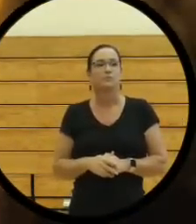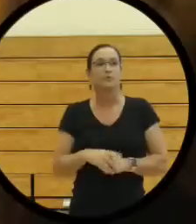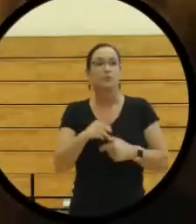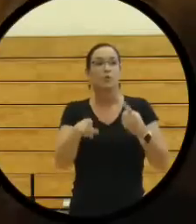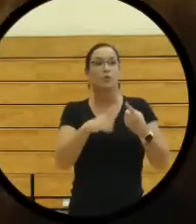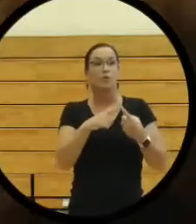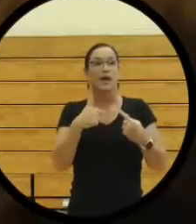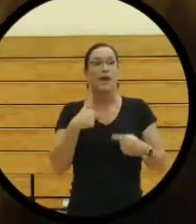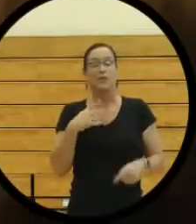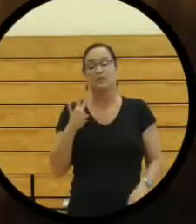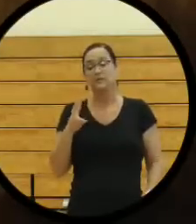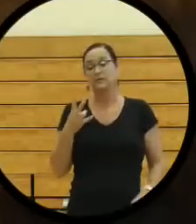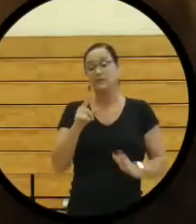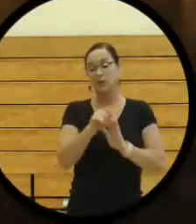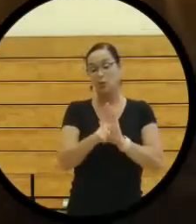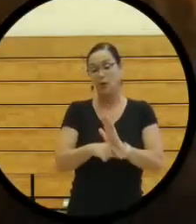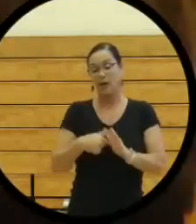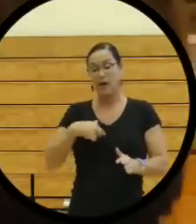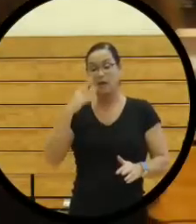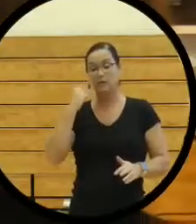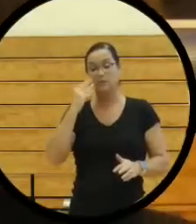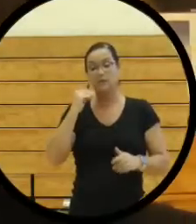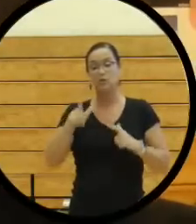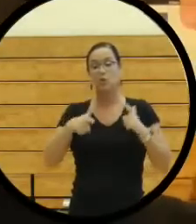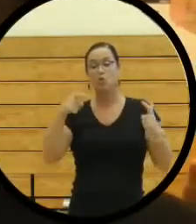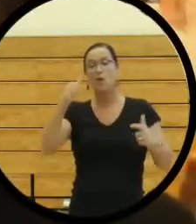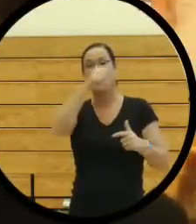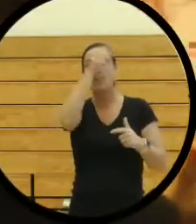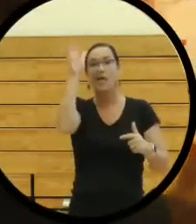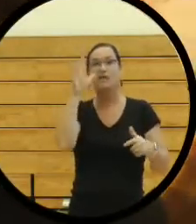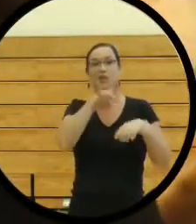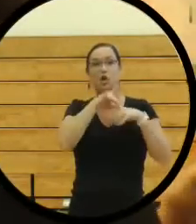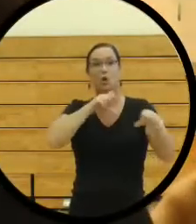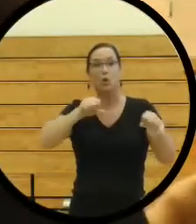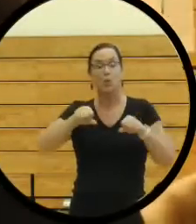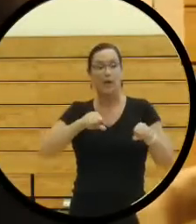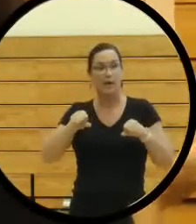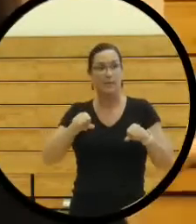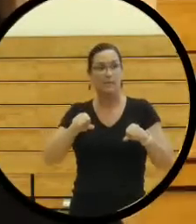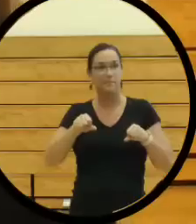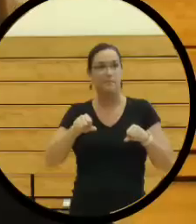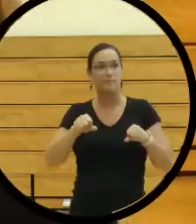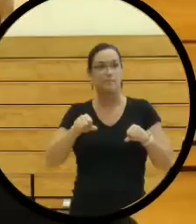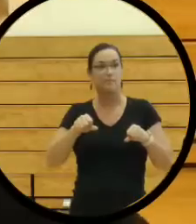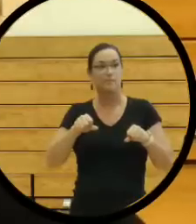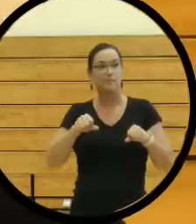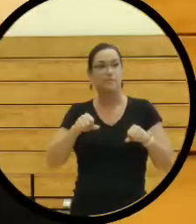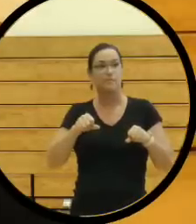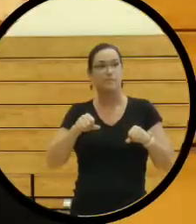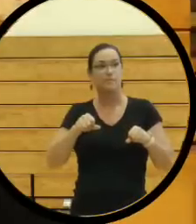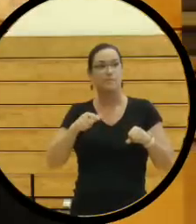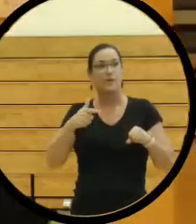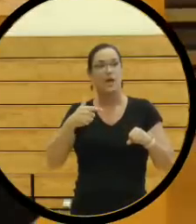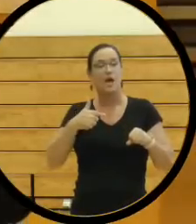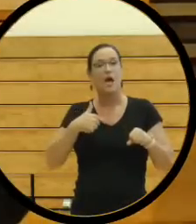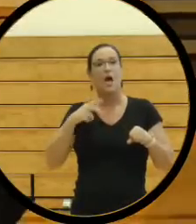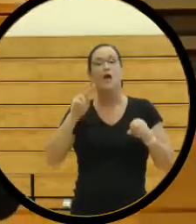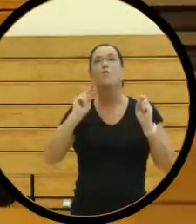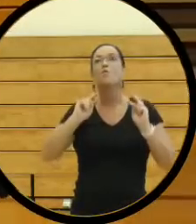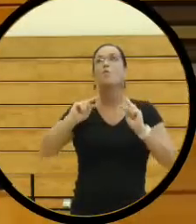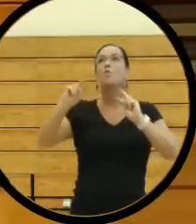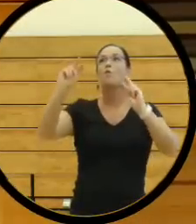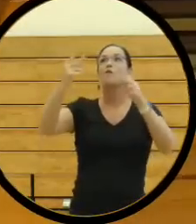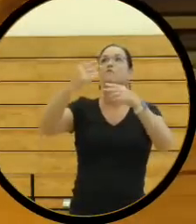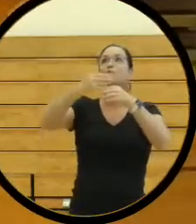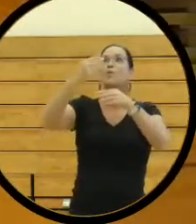when I was in the seventh grade, I experienced the Great Alaska Earthquake, and which I watched out the window